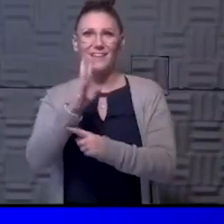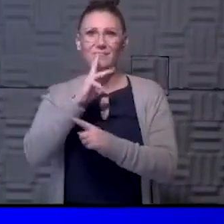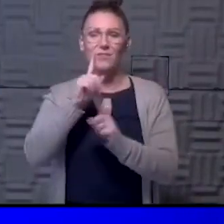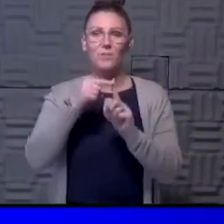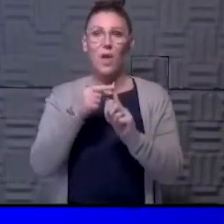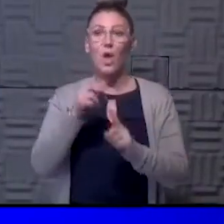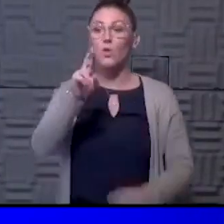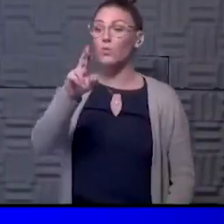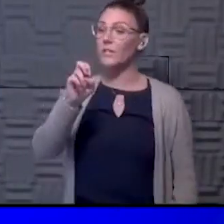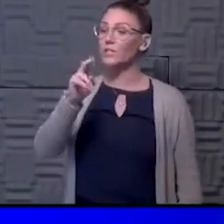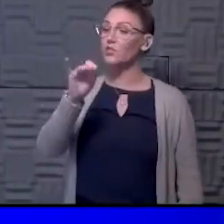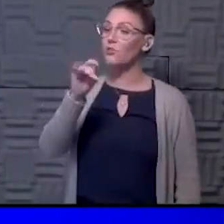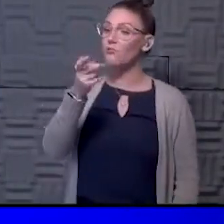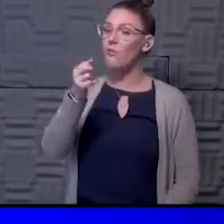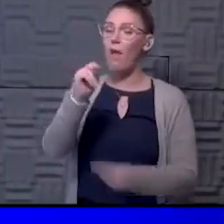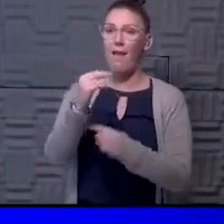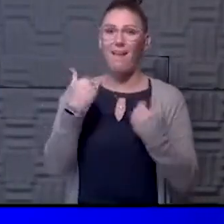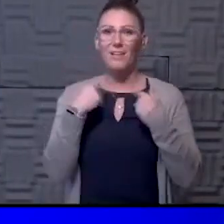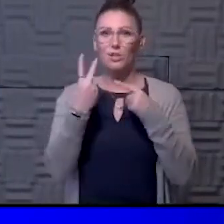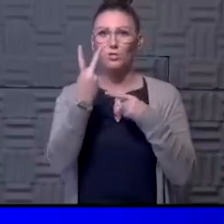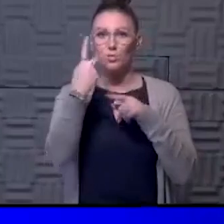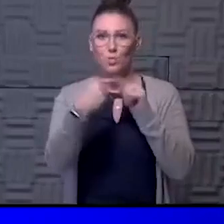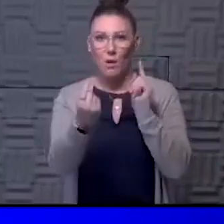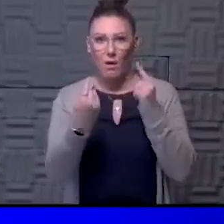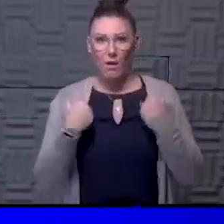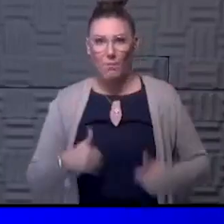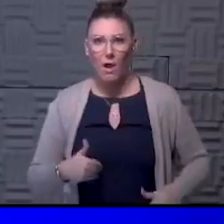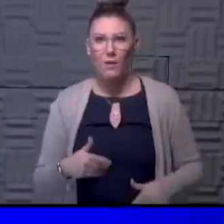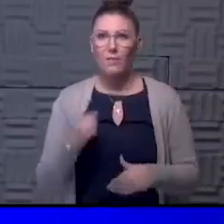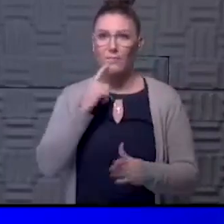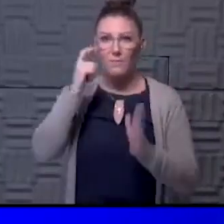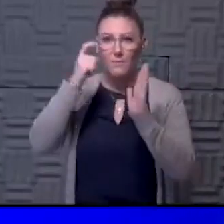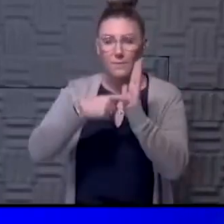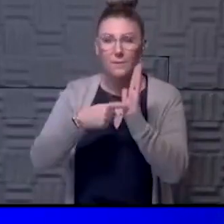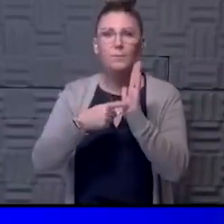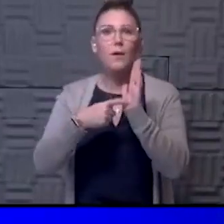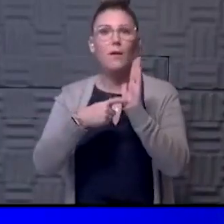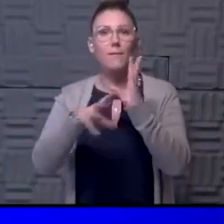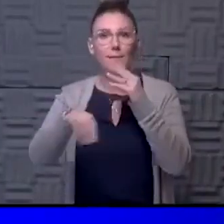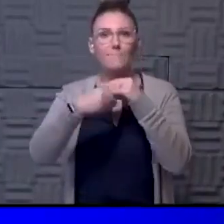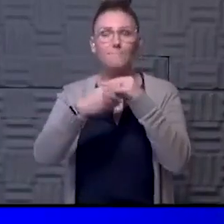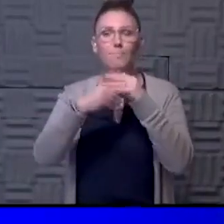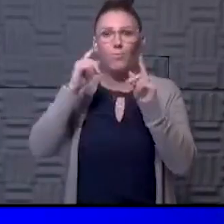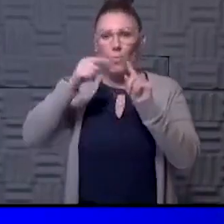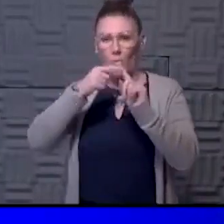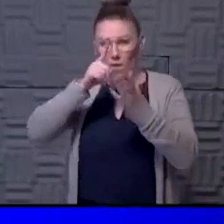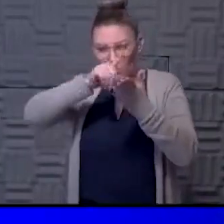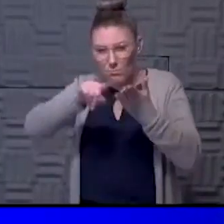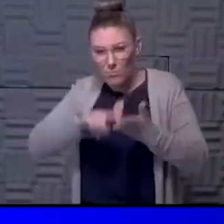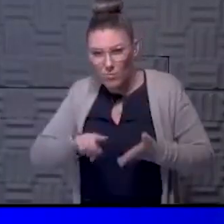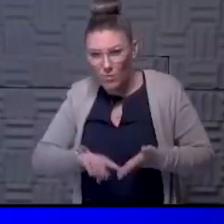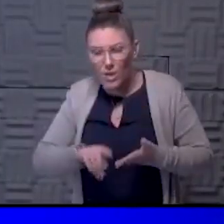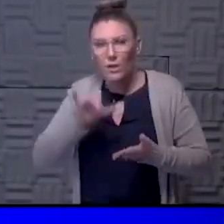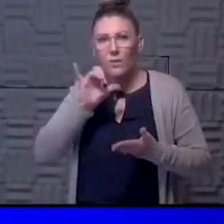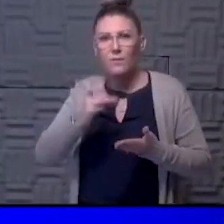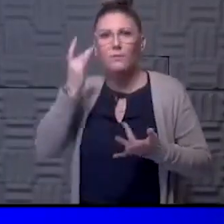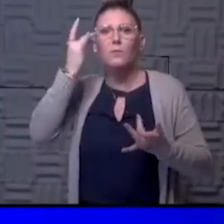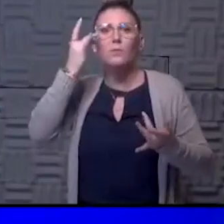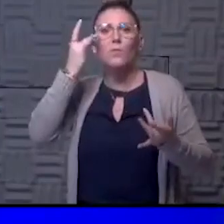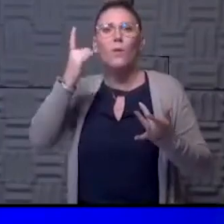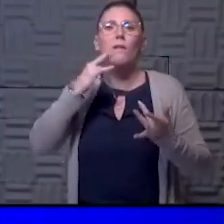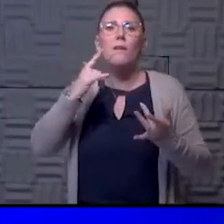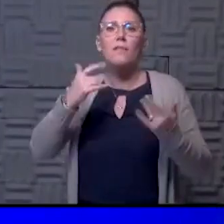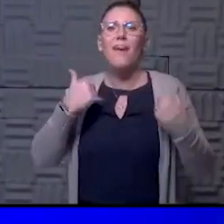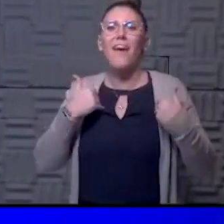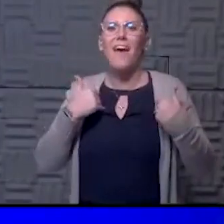different antibodies because they identified another antibody when they were doing their research, that is why they produced a